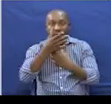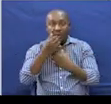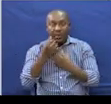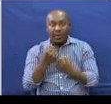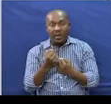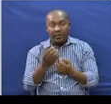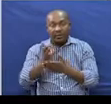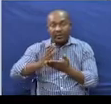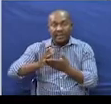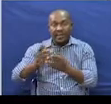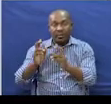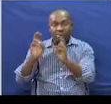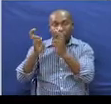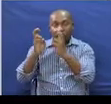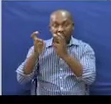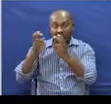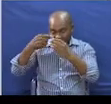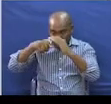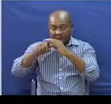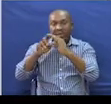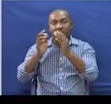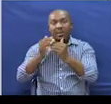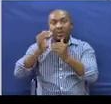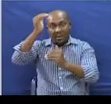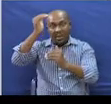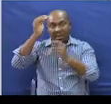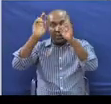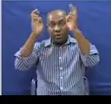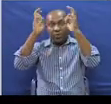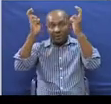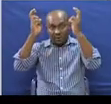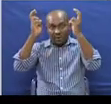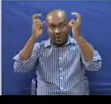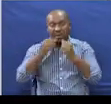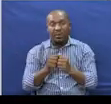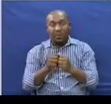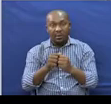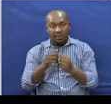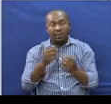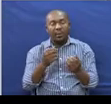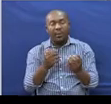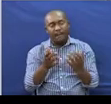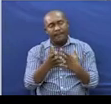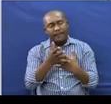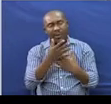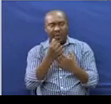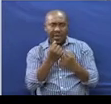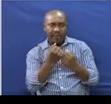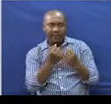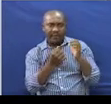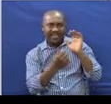topic within that topic of human populations. We have at least